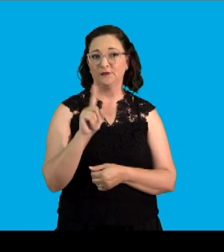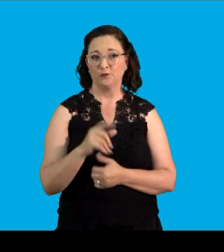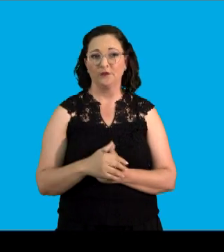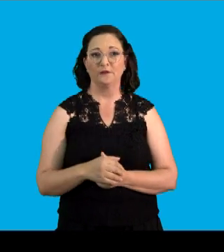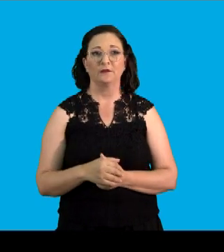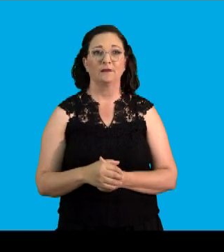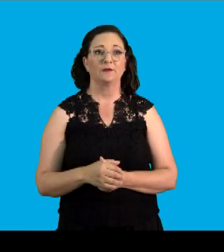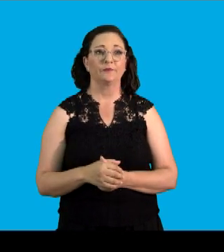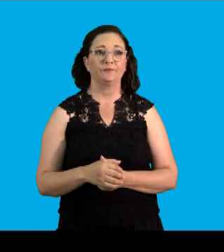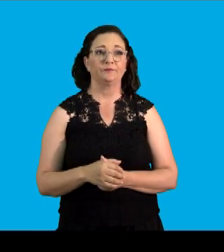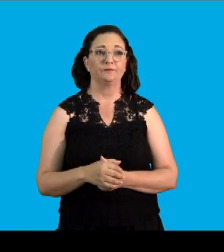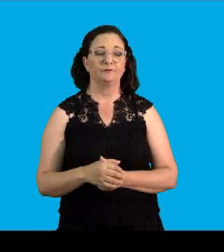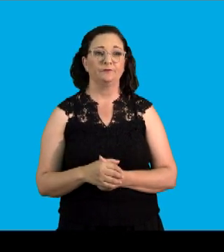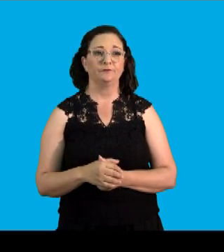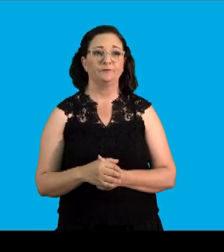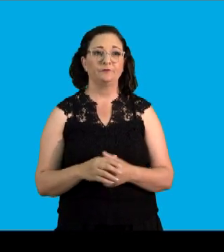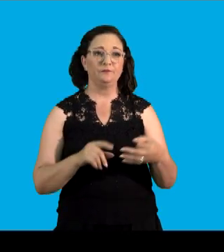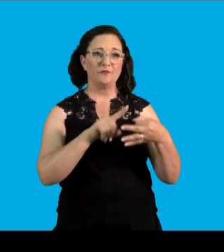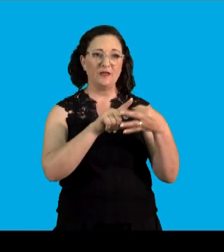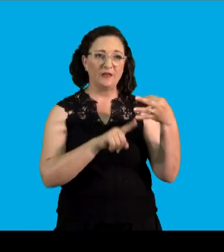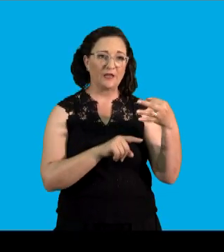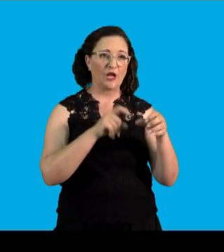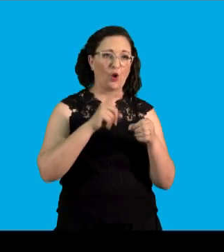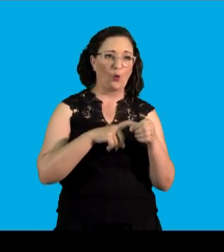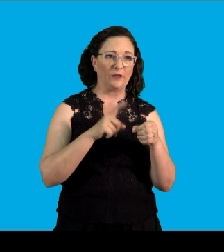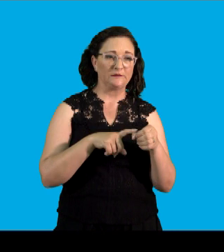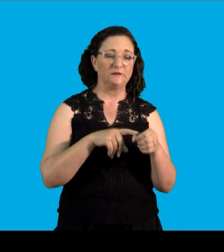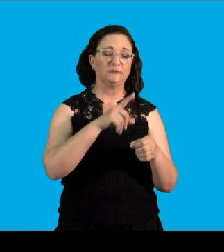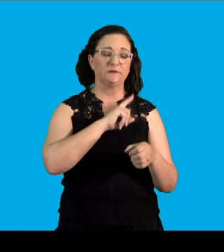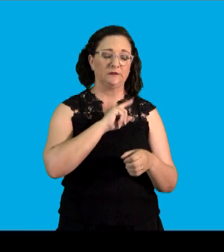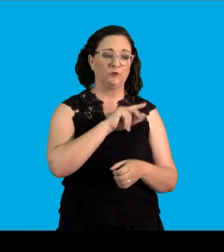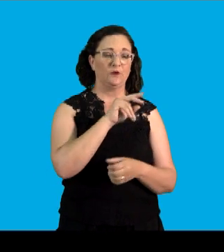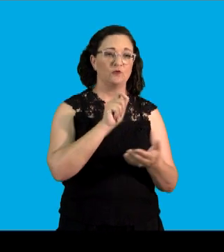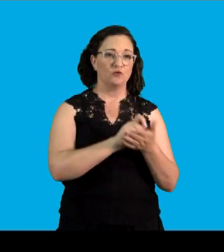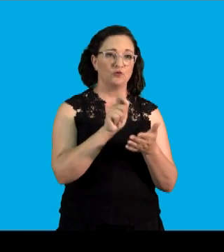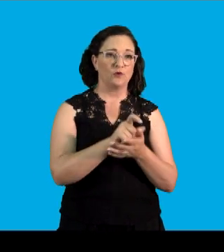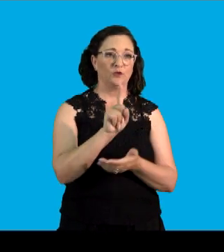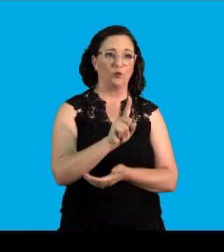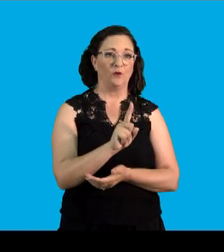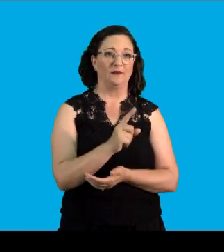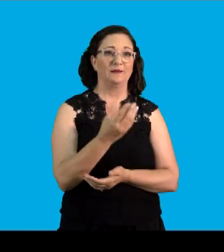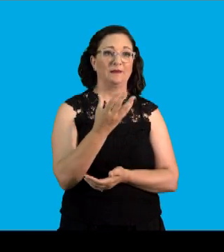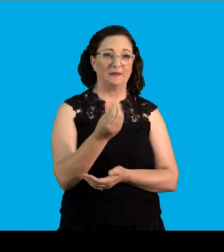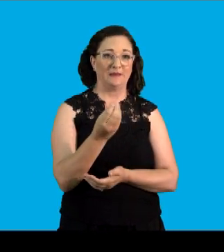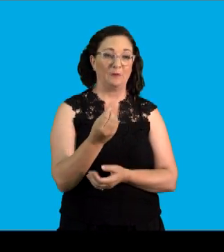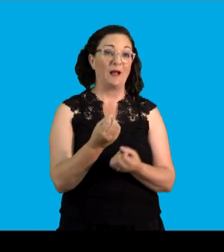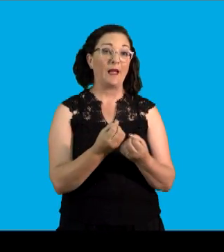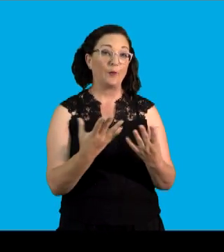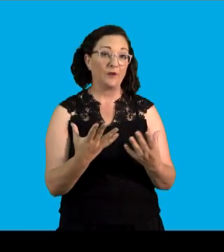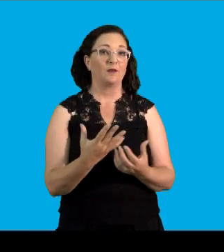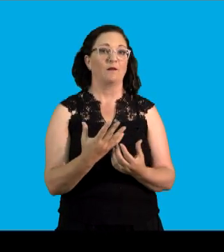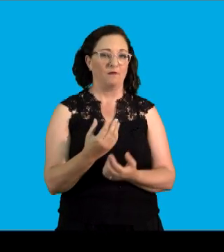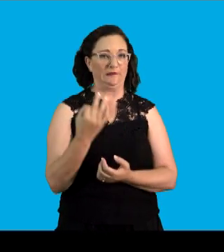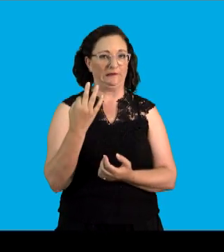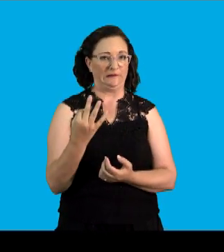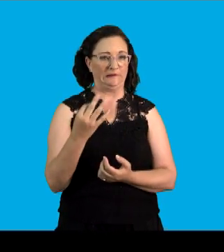entrepreneur. Right, so 2.1, and then you will list you'll write 2.1. You were given the number. So if you're given the